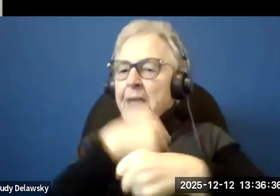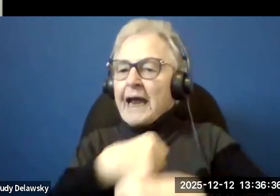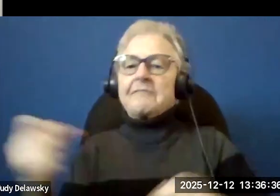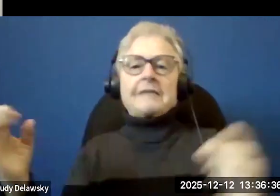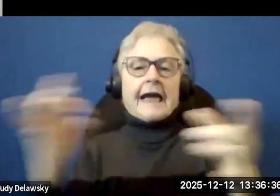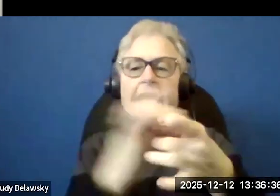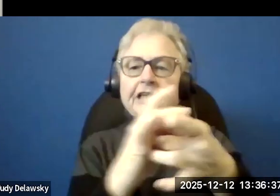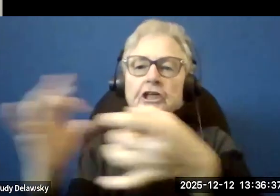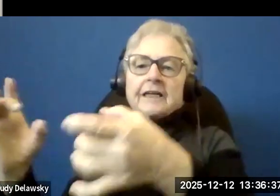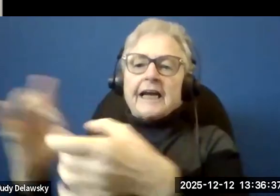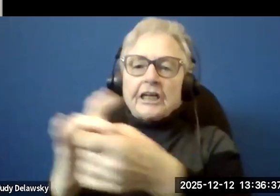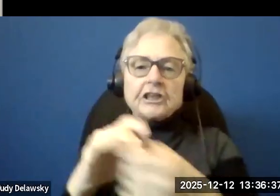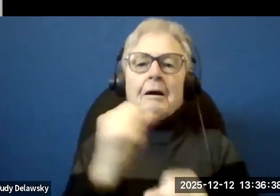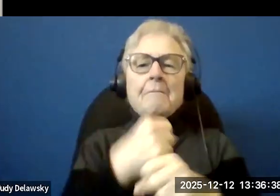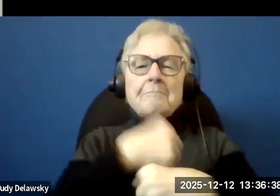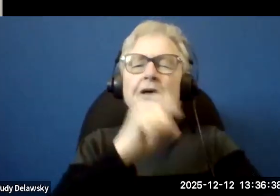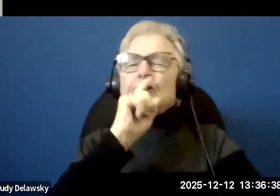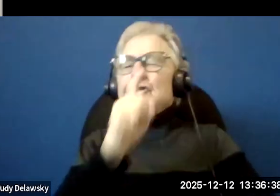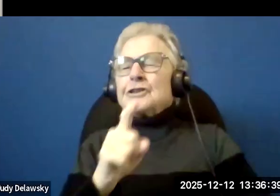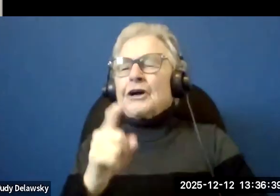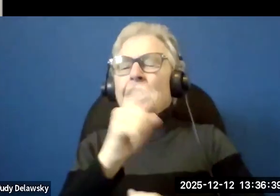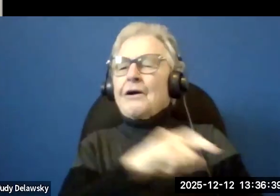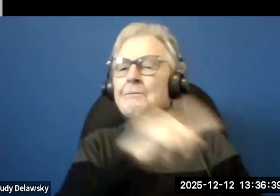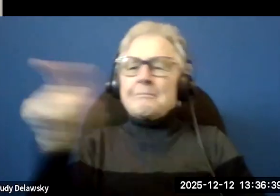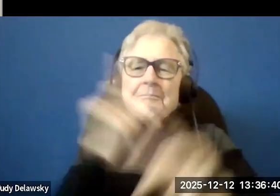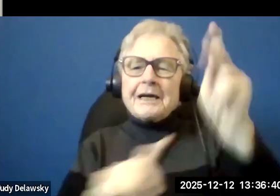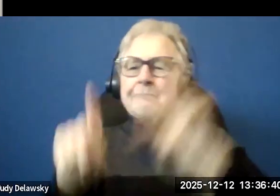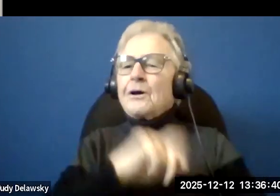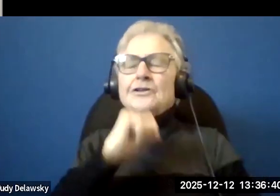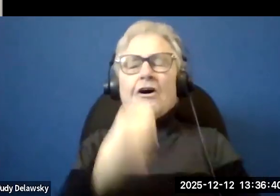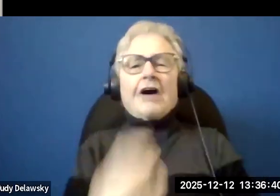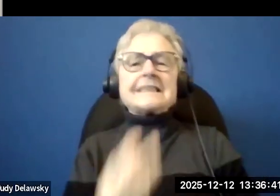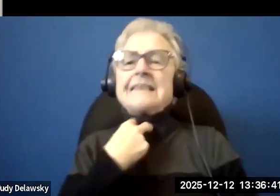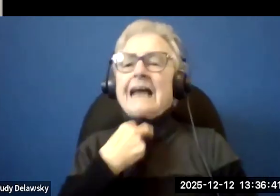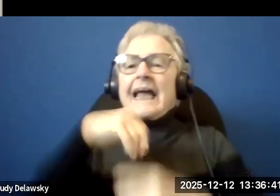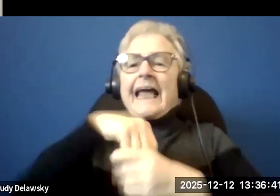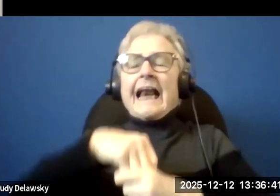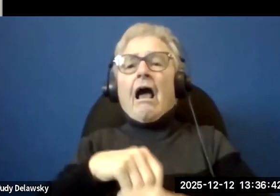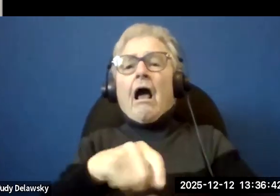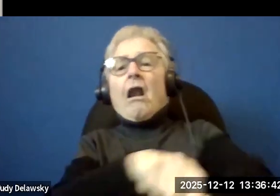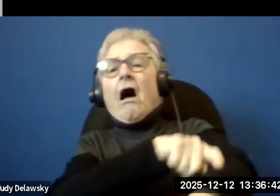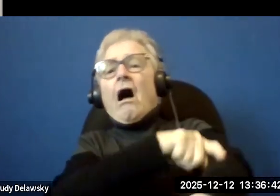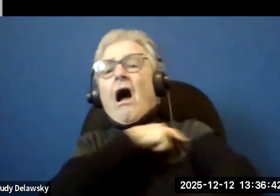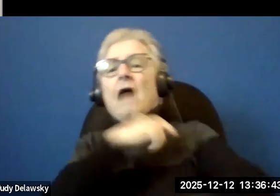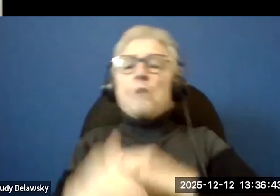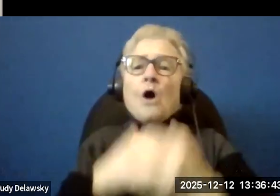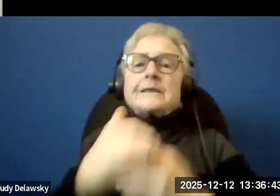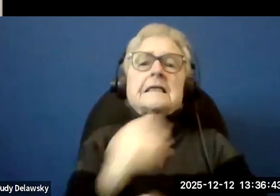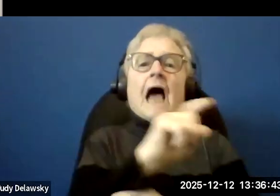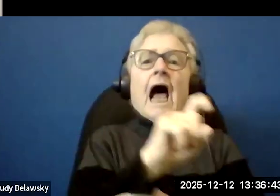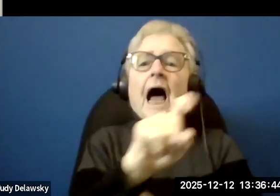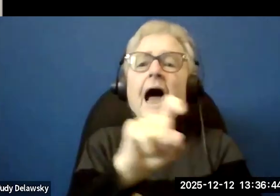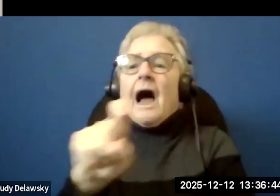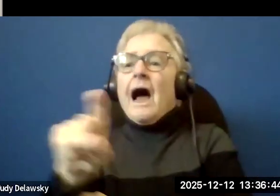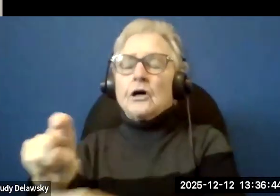make sure that people aren't getting stuck in a long system, a long process to get what they would need. So